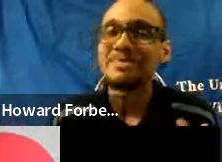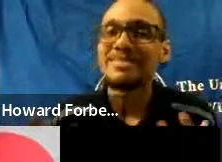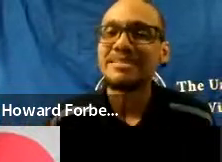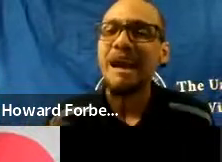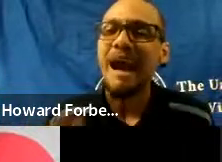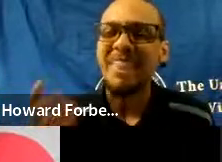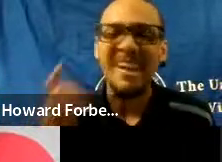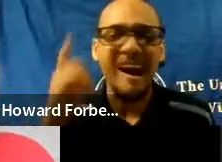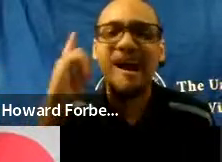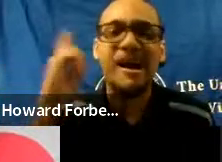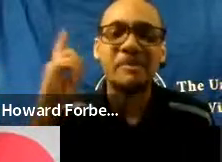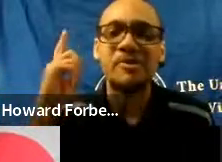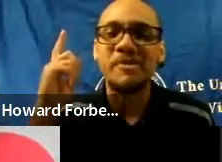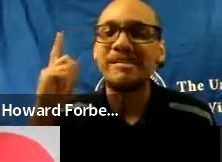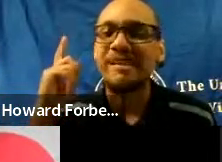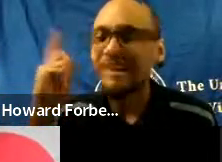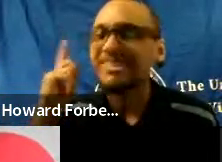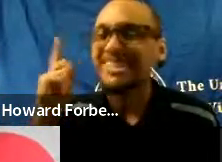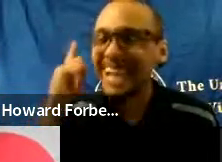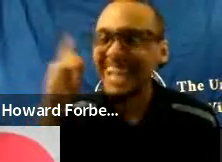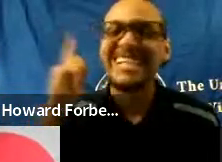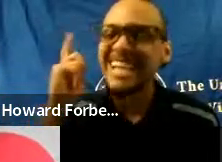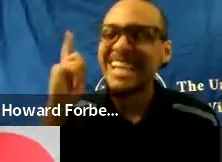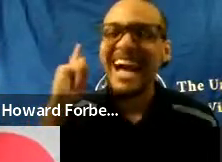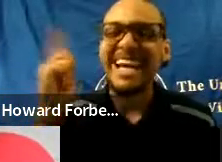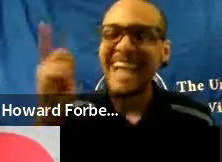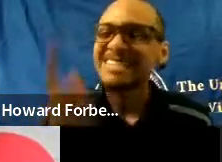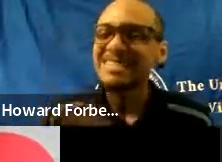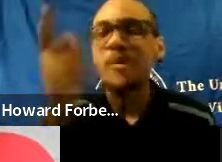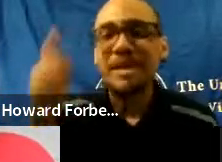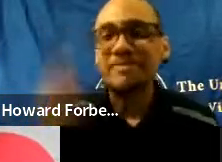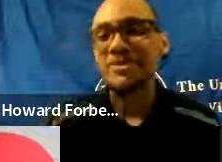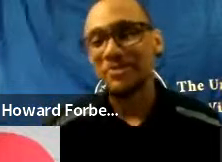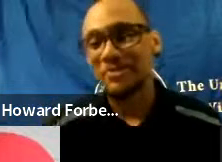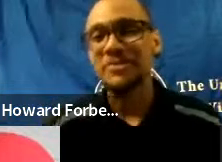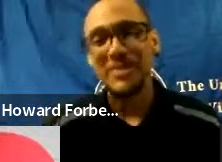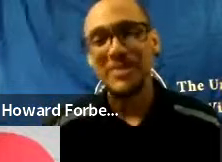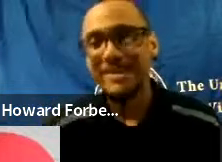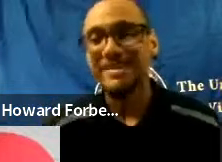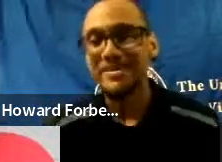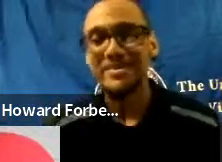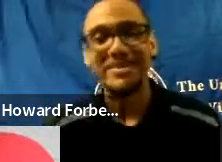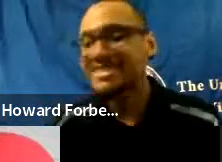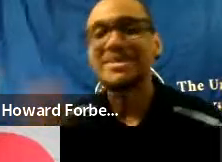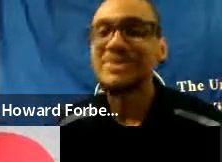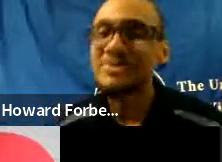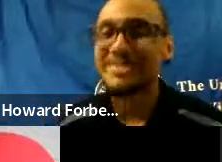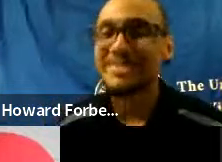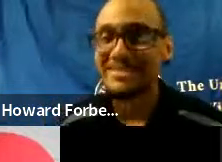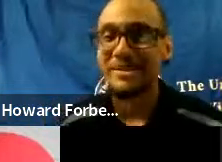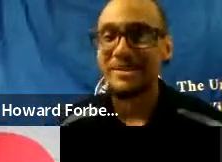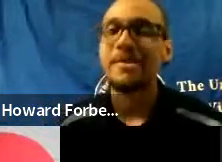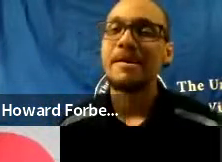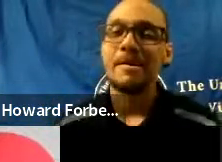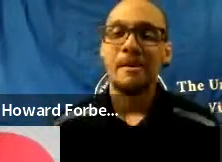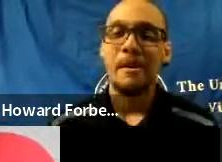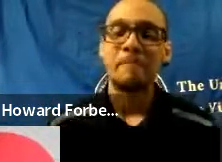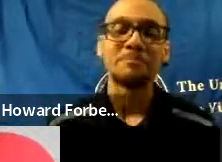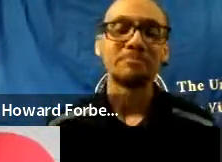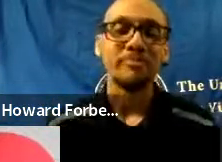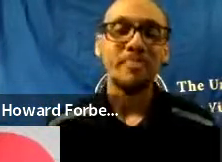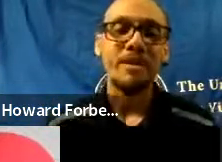just to get them to see that aha moment. I see why Mr. Forbes was talking about this. This makes so much sense now.